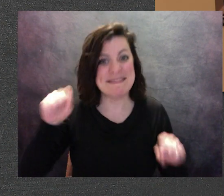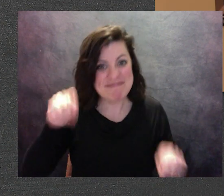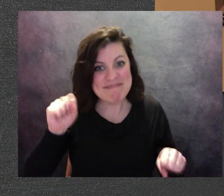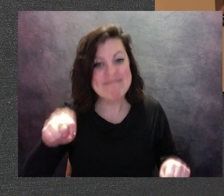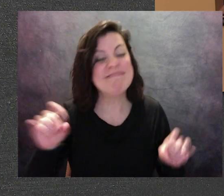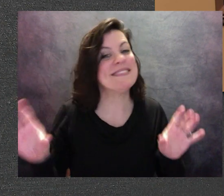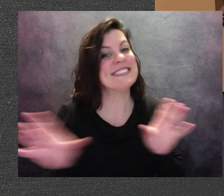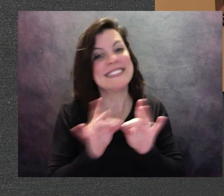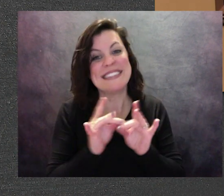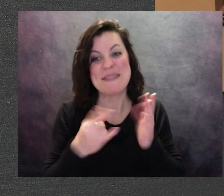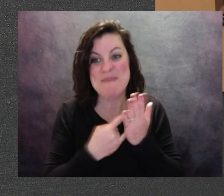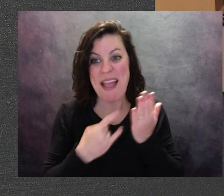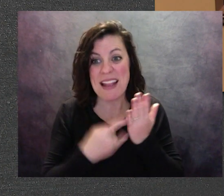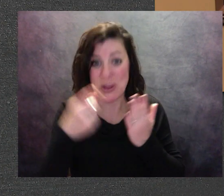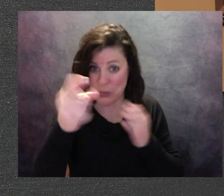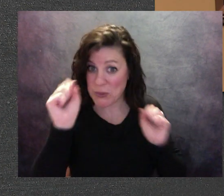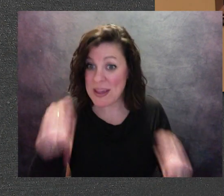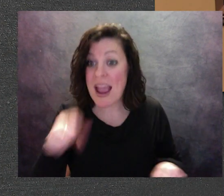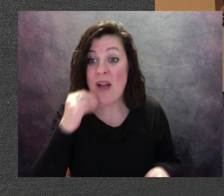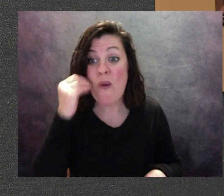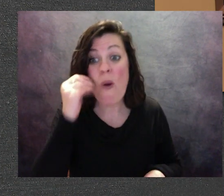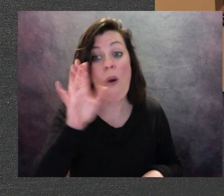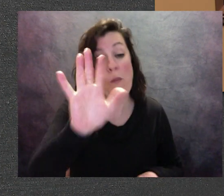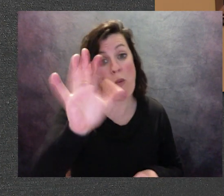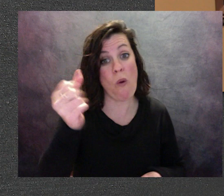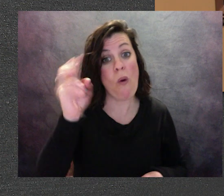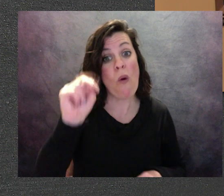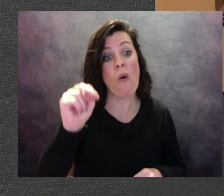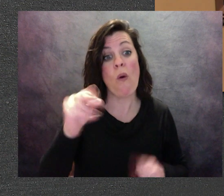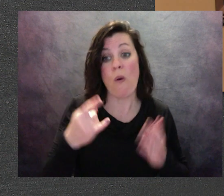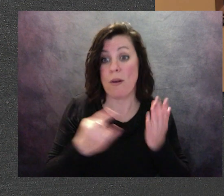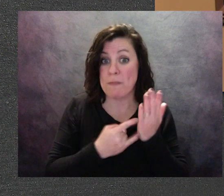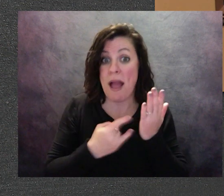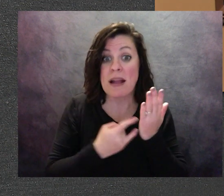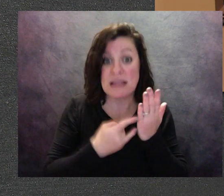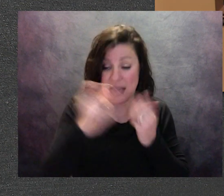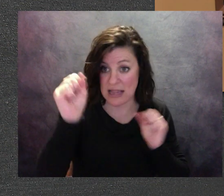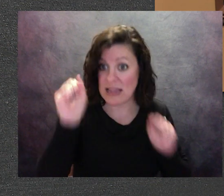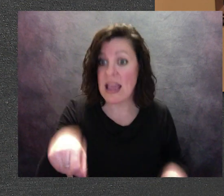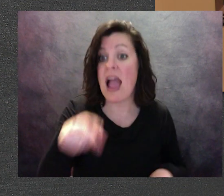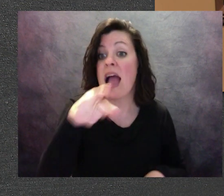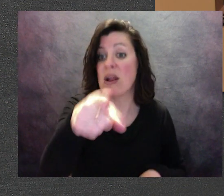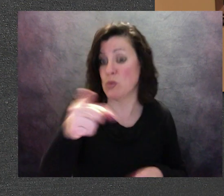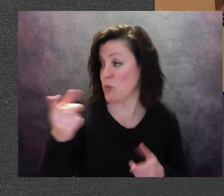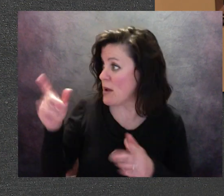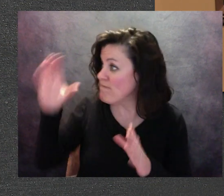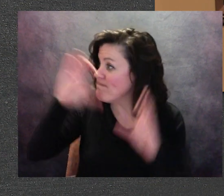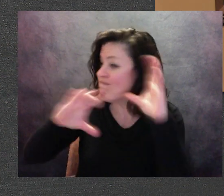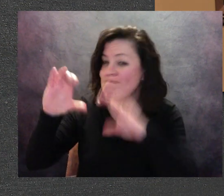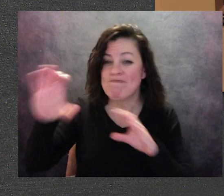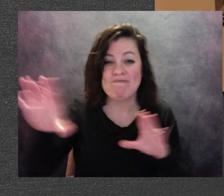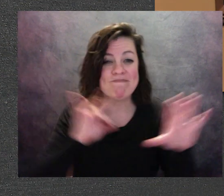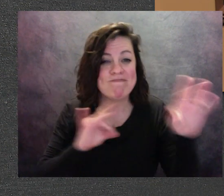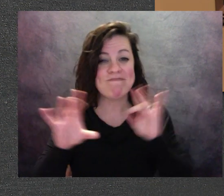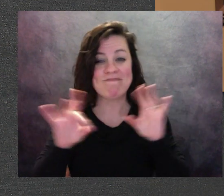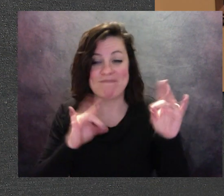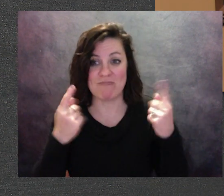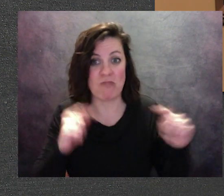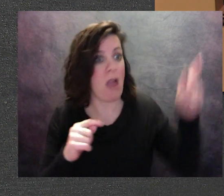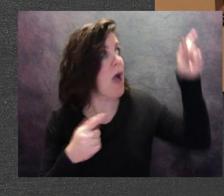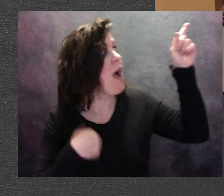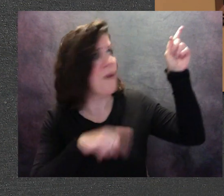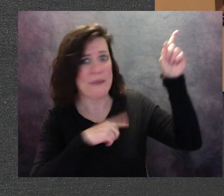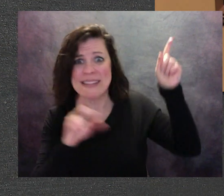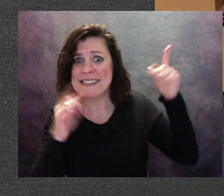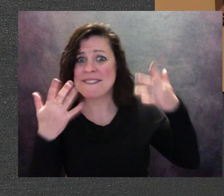some more at home with your magnet, okay? There's our worksheet. We're all done. And